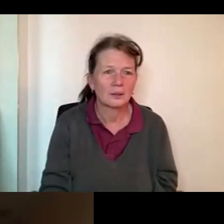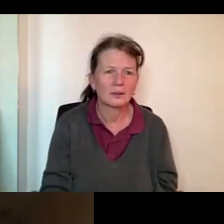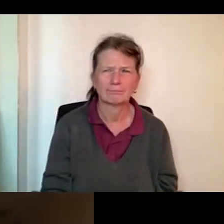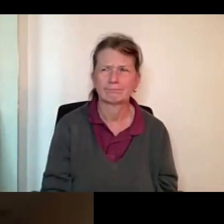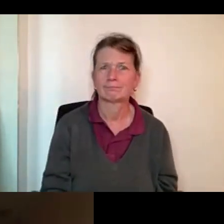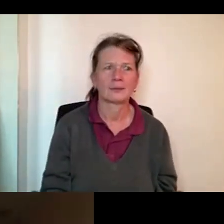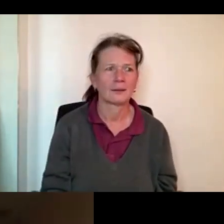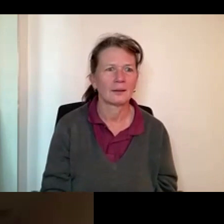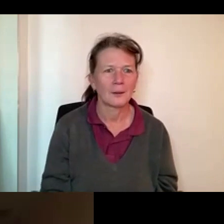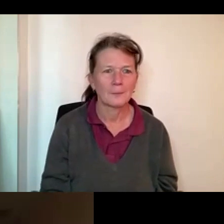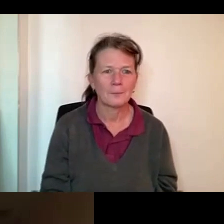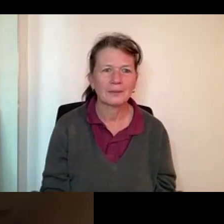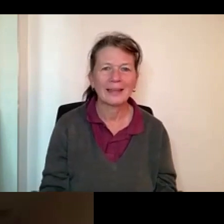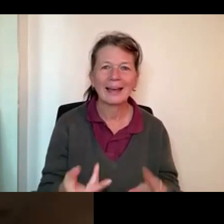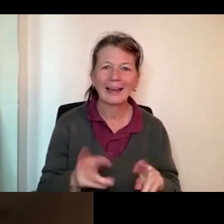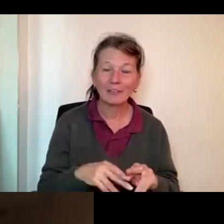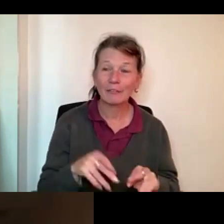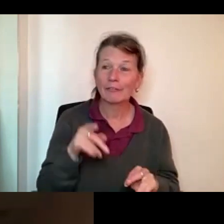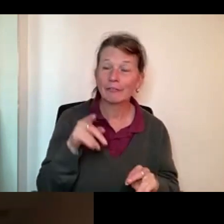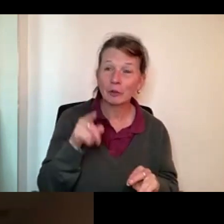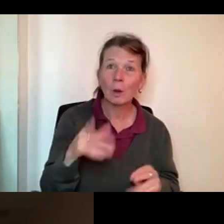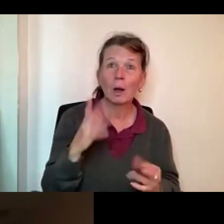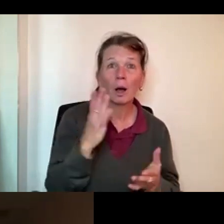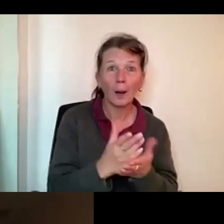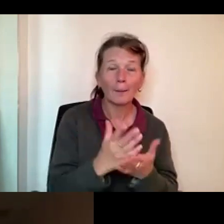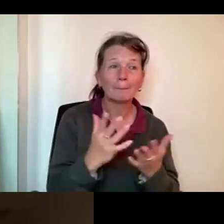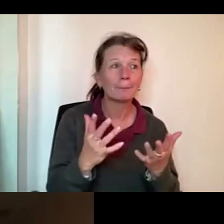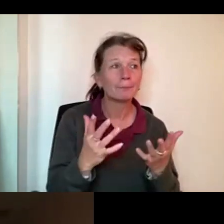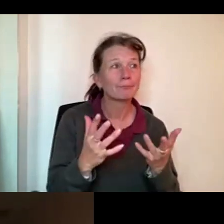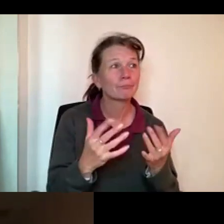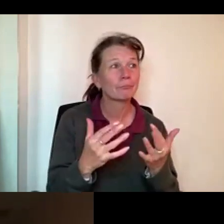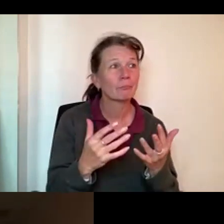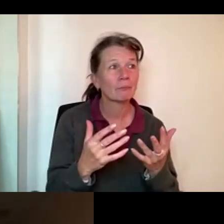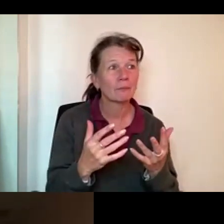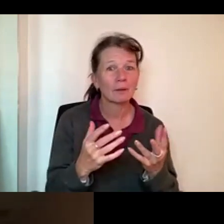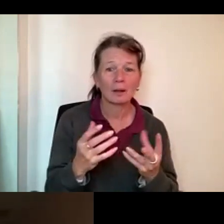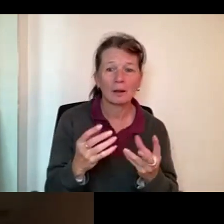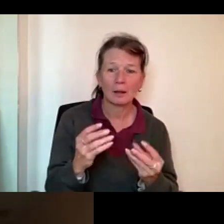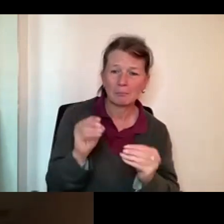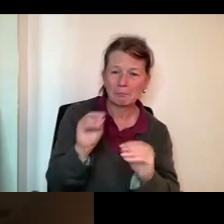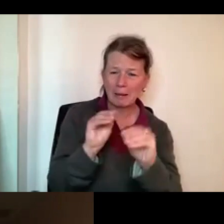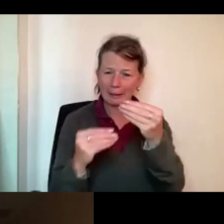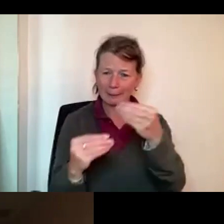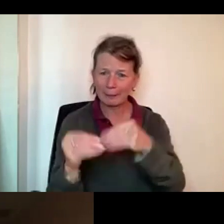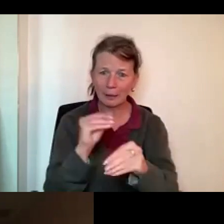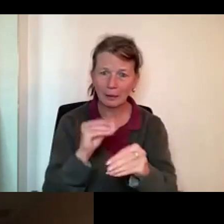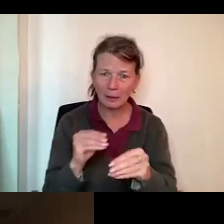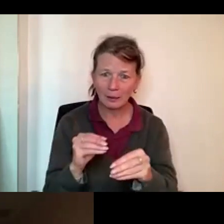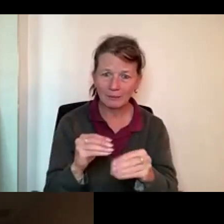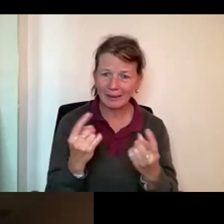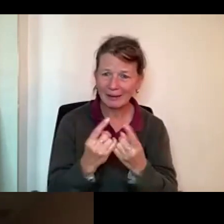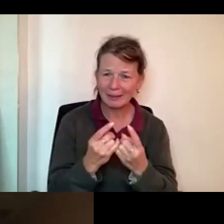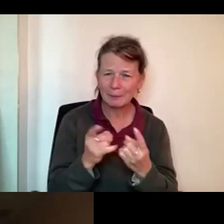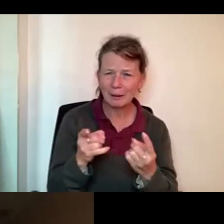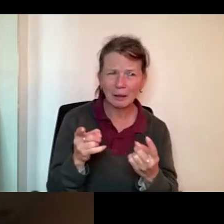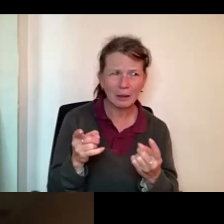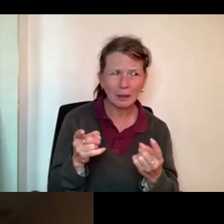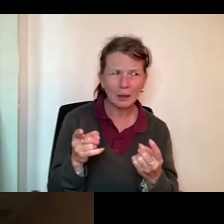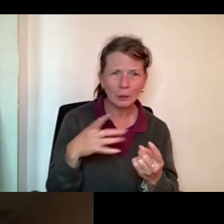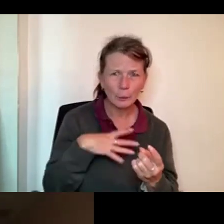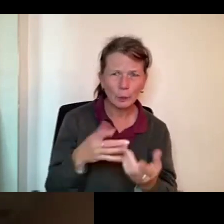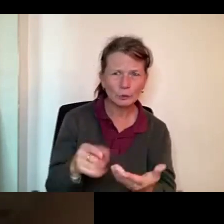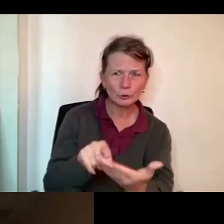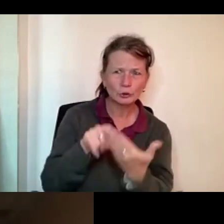And if you are so kind of malleable to anything, what is the kind of core identity that you're presenting to us?